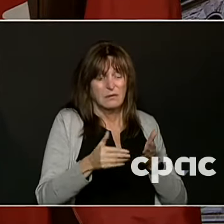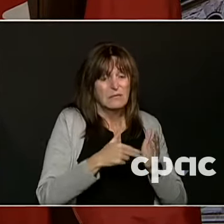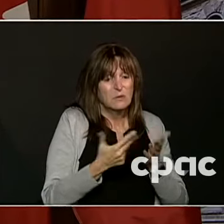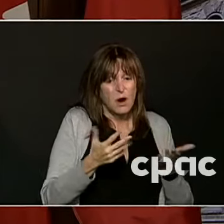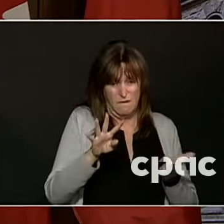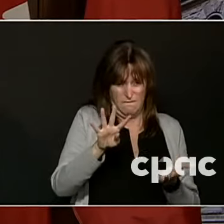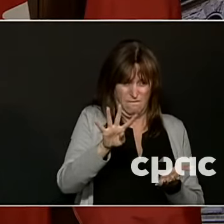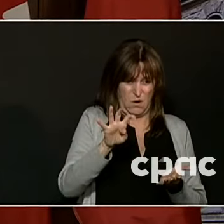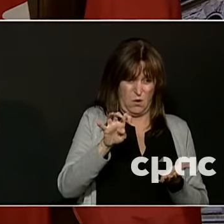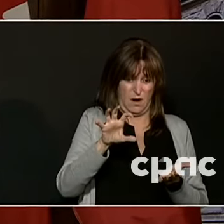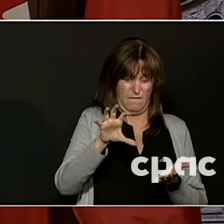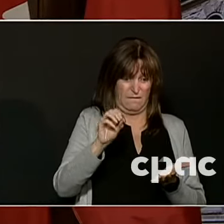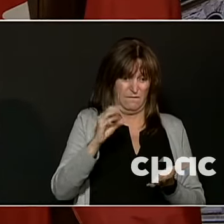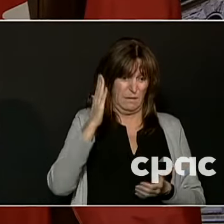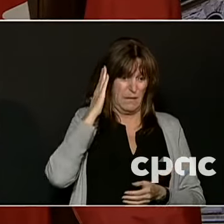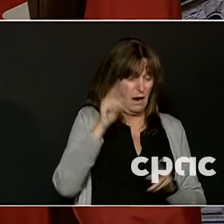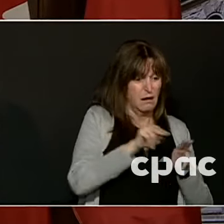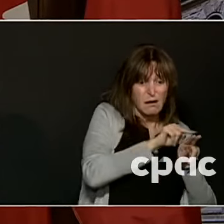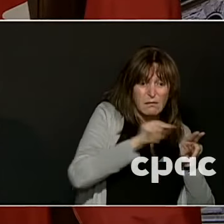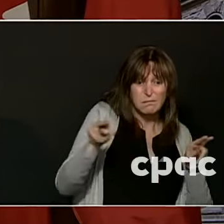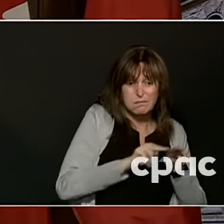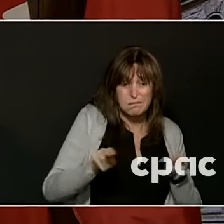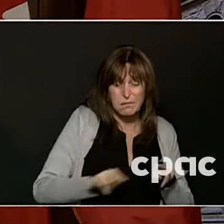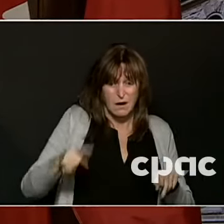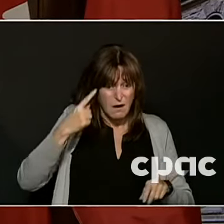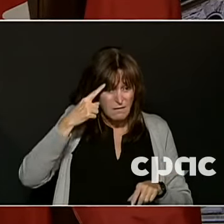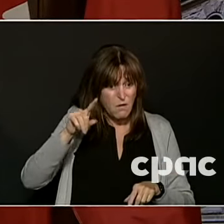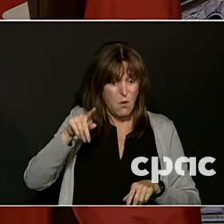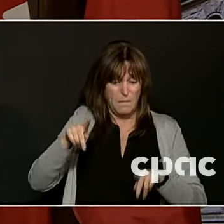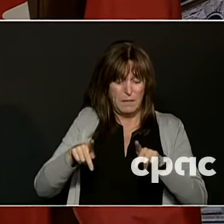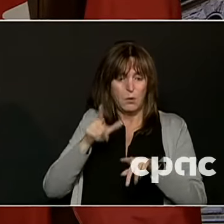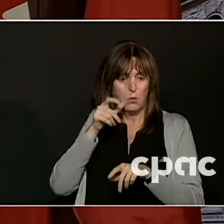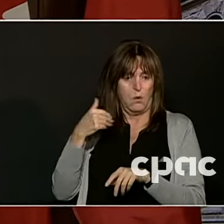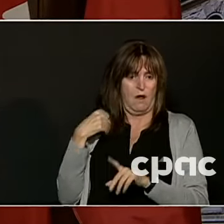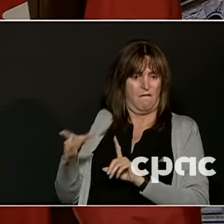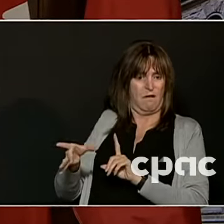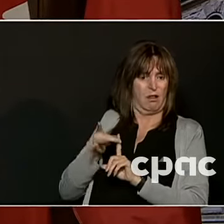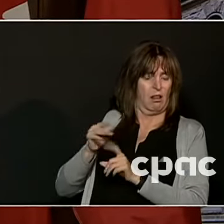point, there are significant limitations on the health system's ability to react to